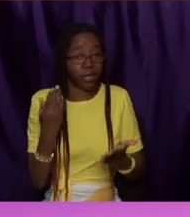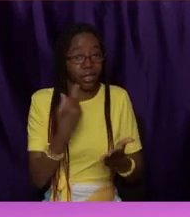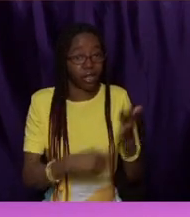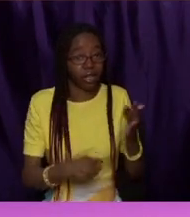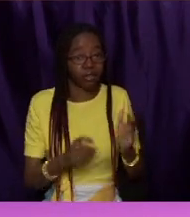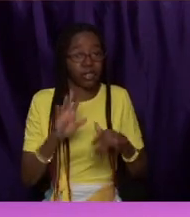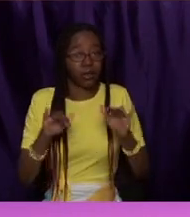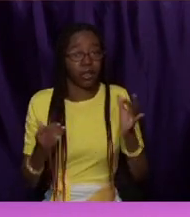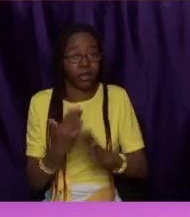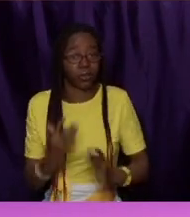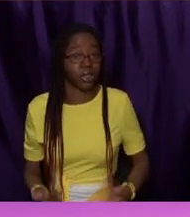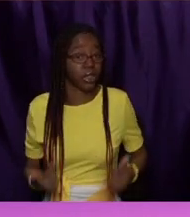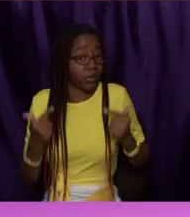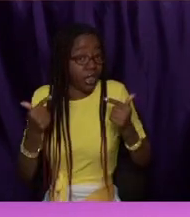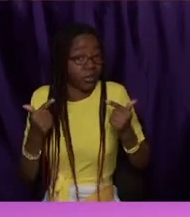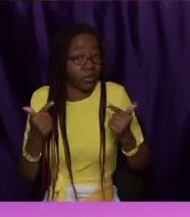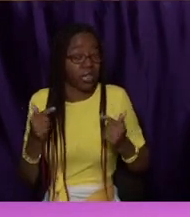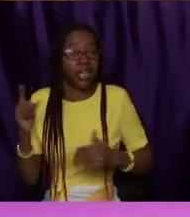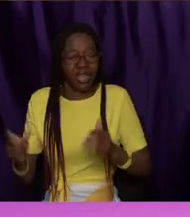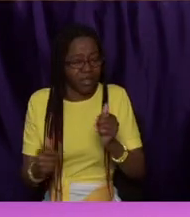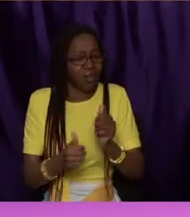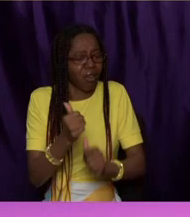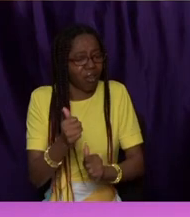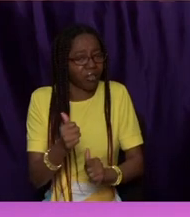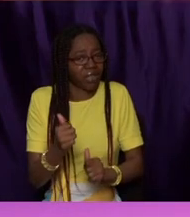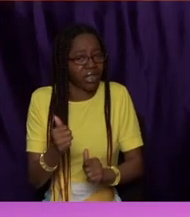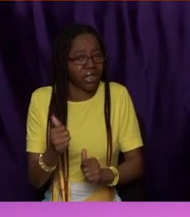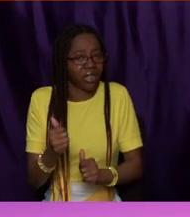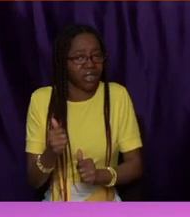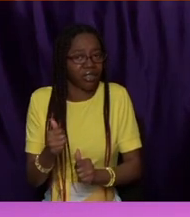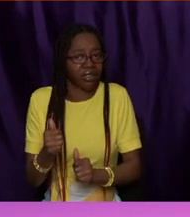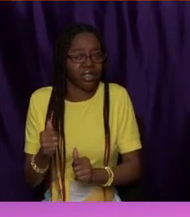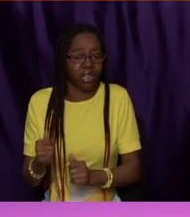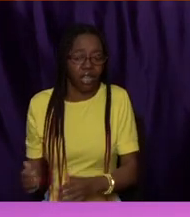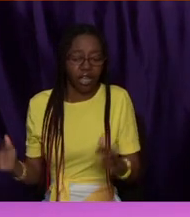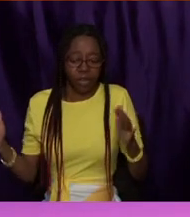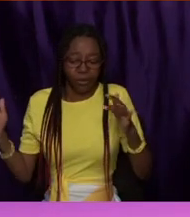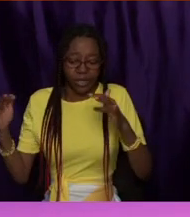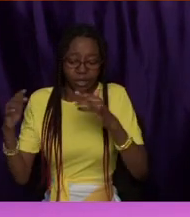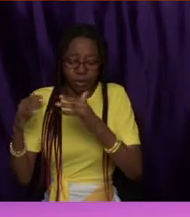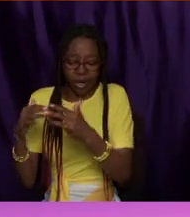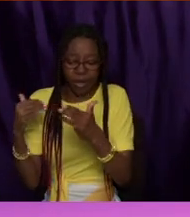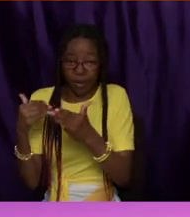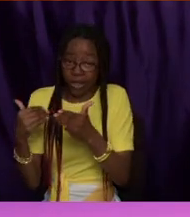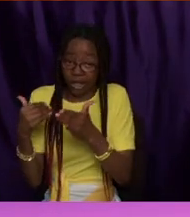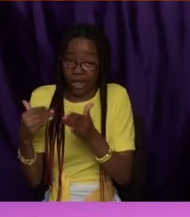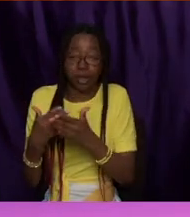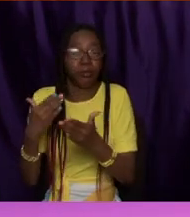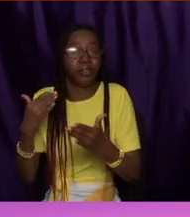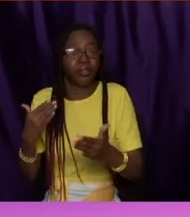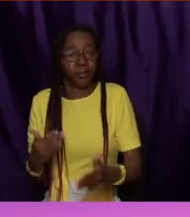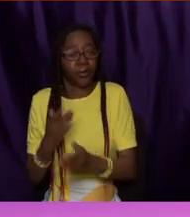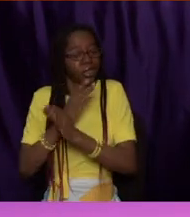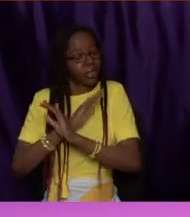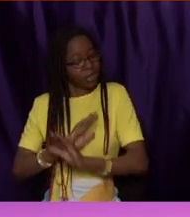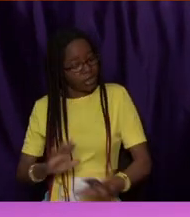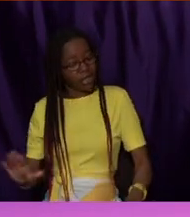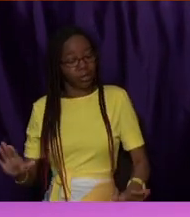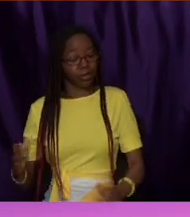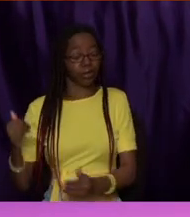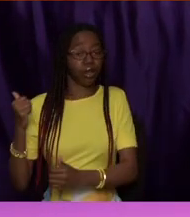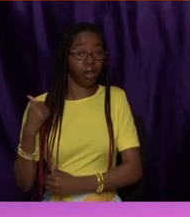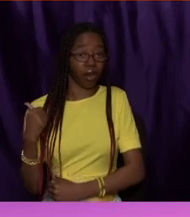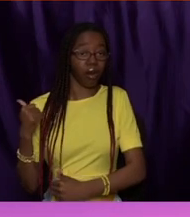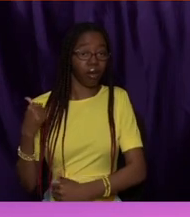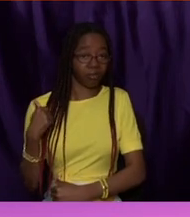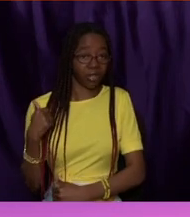newness of life. He often thins the crowd, Gideon, before before he settles on an army